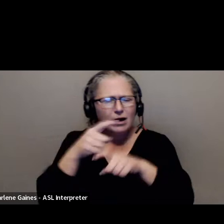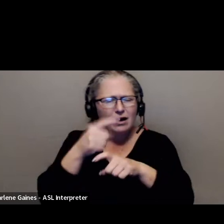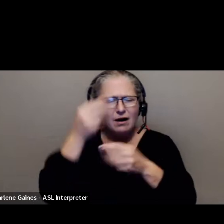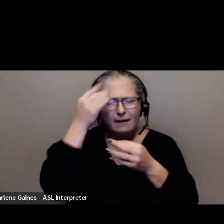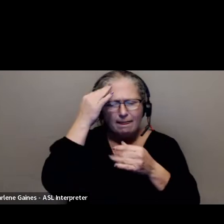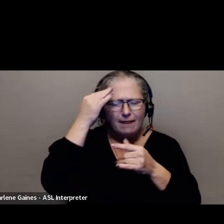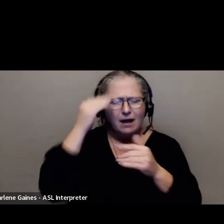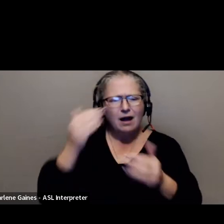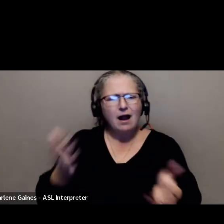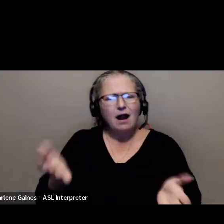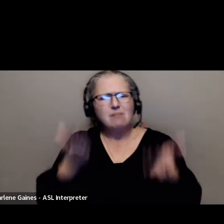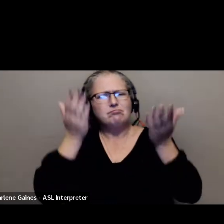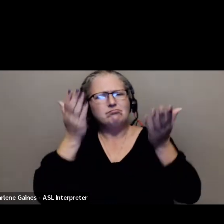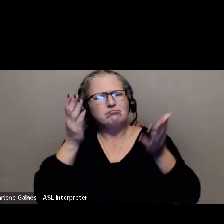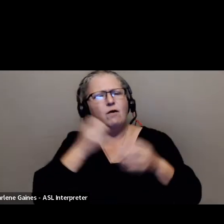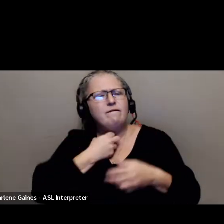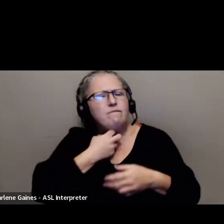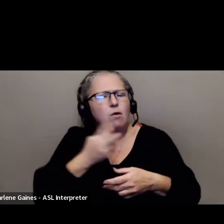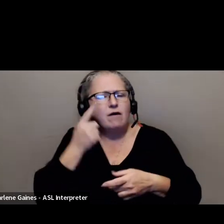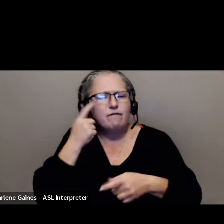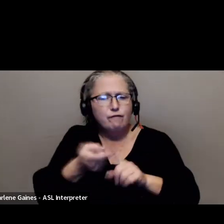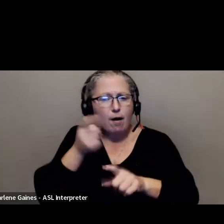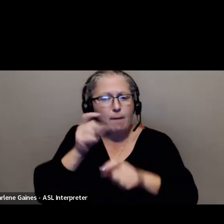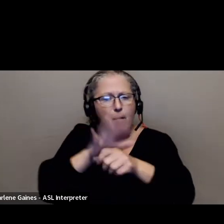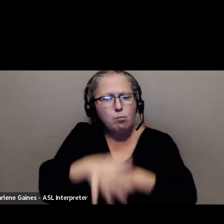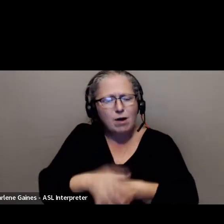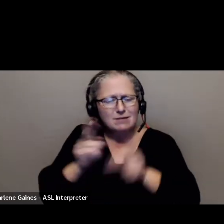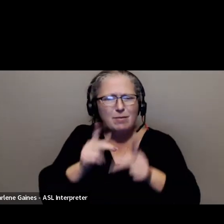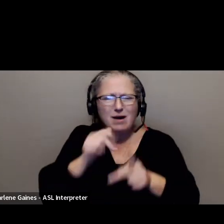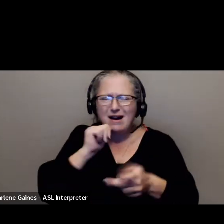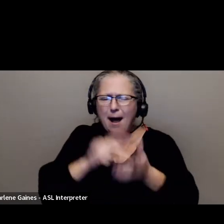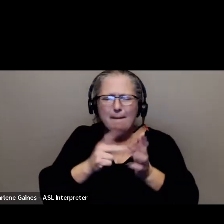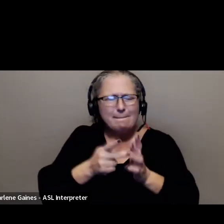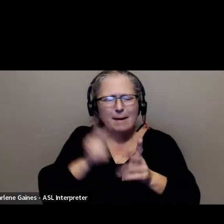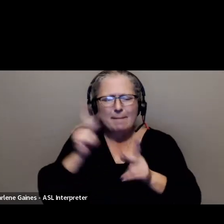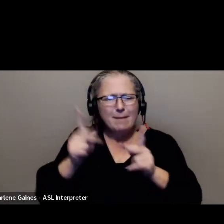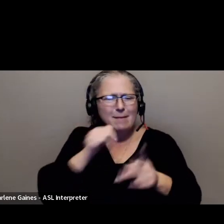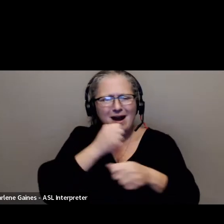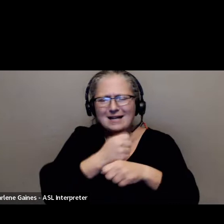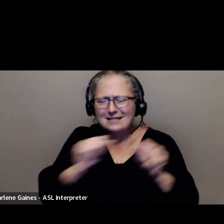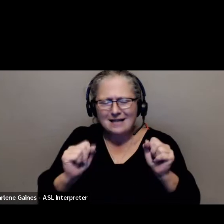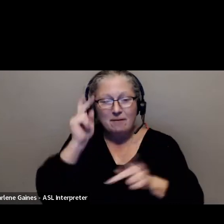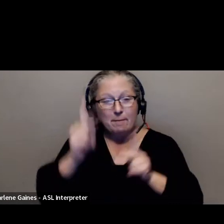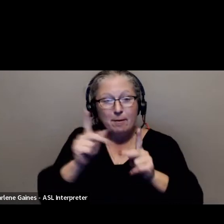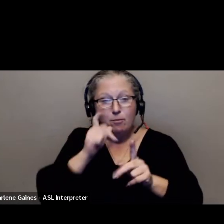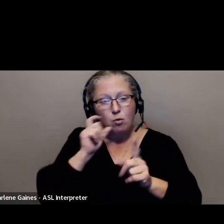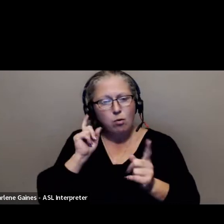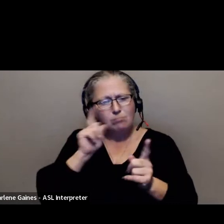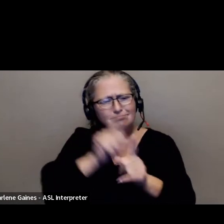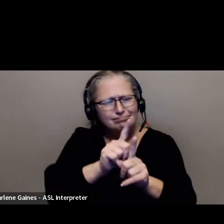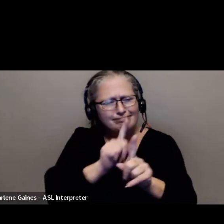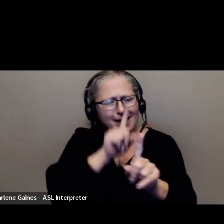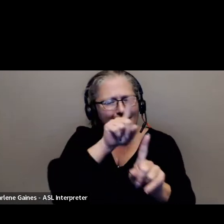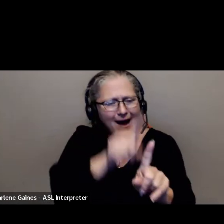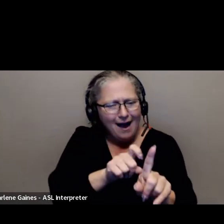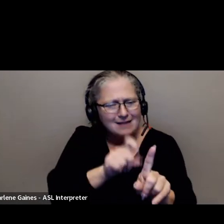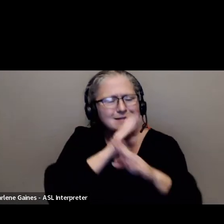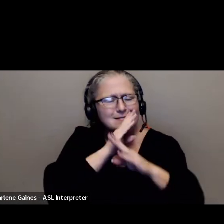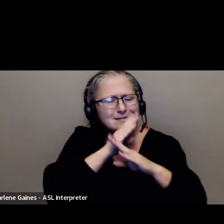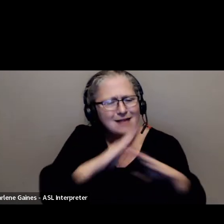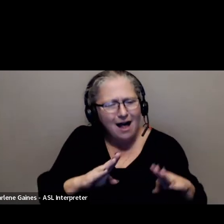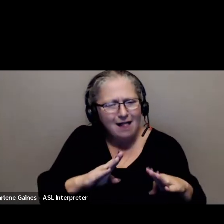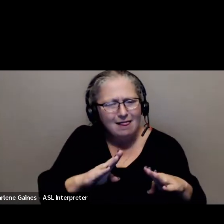the voices of oppressed people does not make people unsafe. People who come to you asking you to